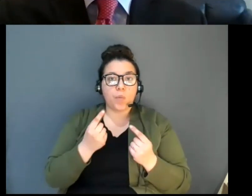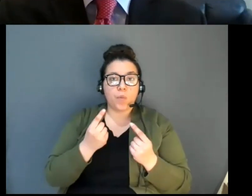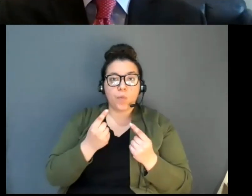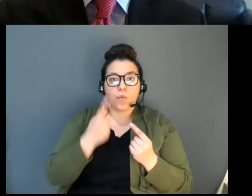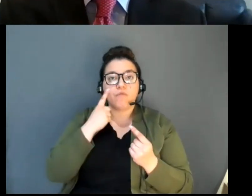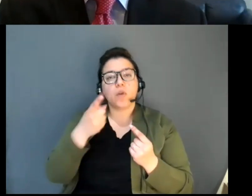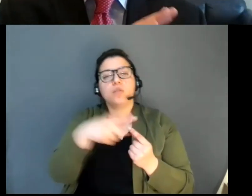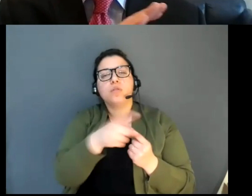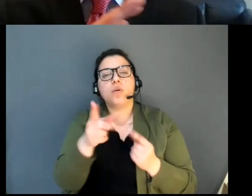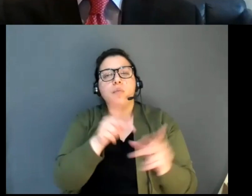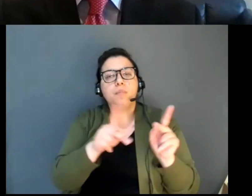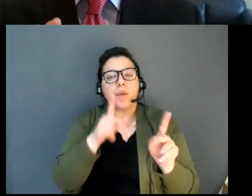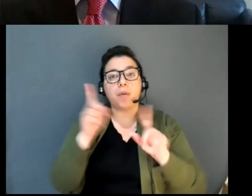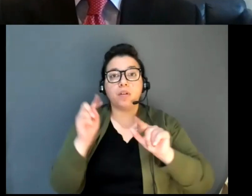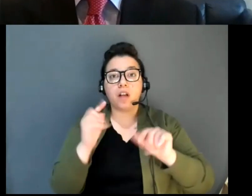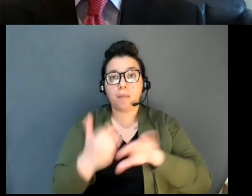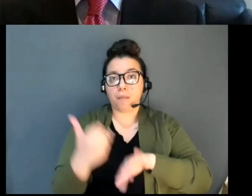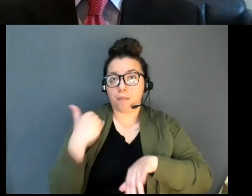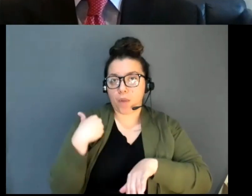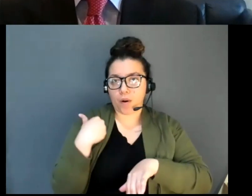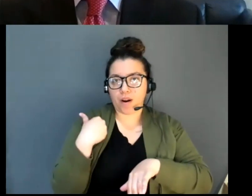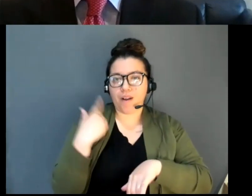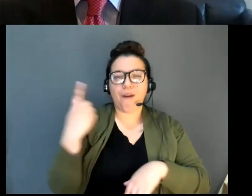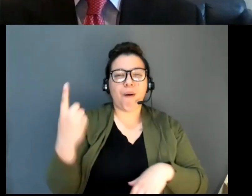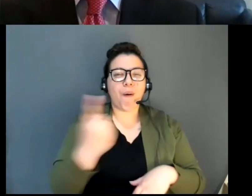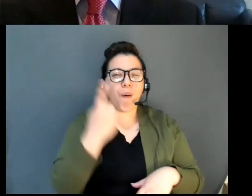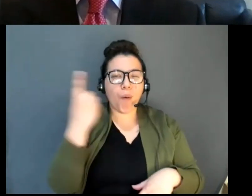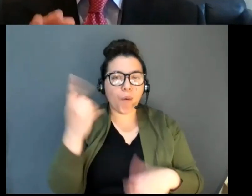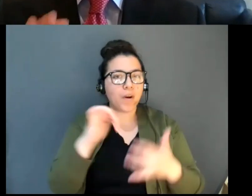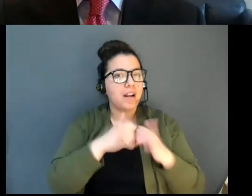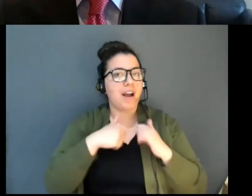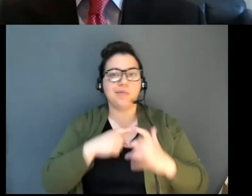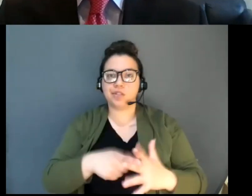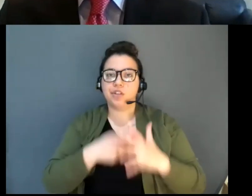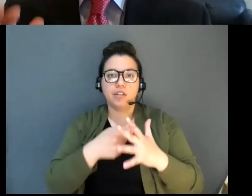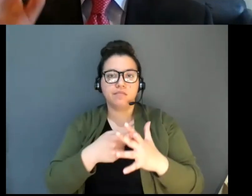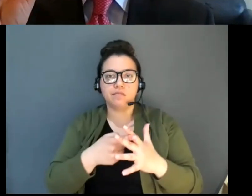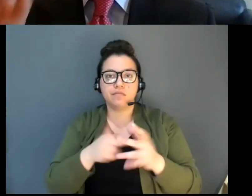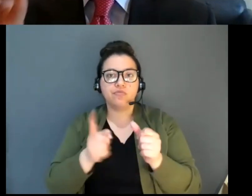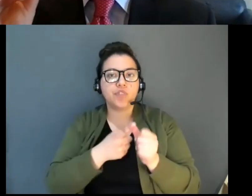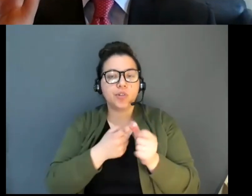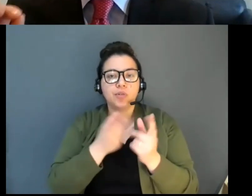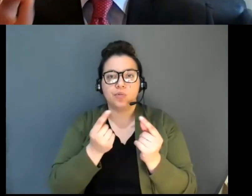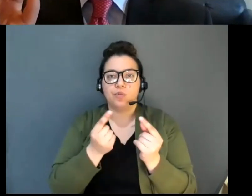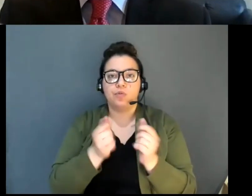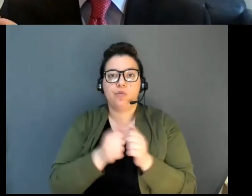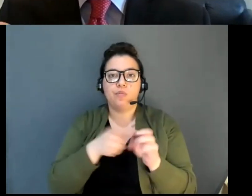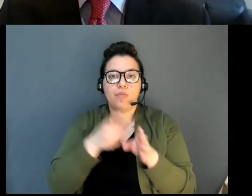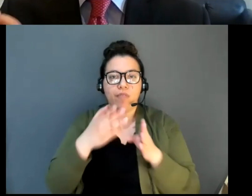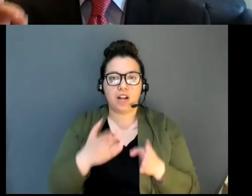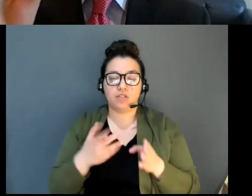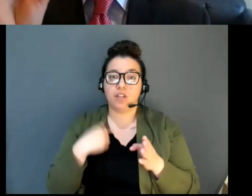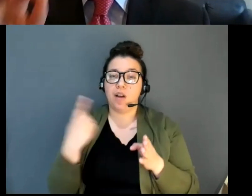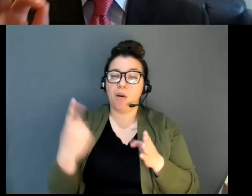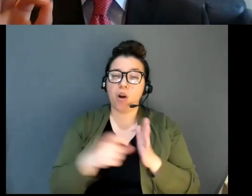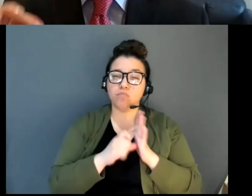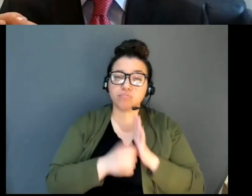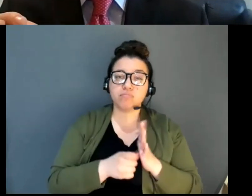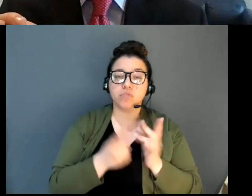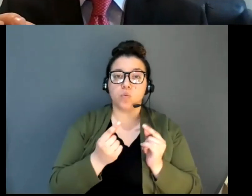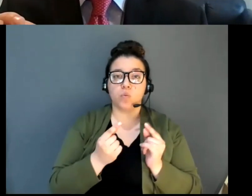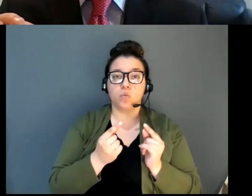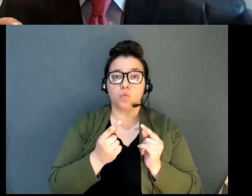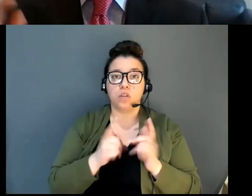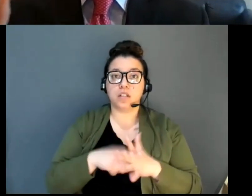have been here before, how do I always start off these interviews with these professionals? What do I always stress we do at the start of